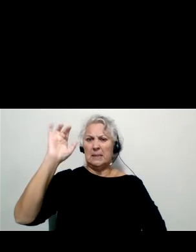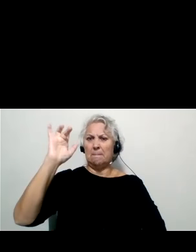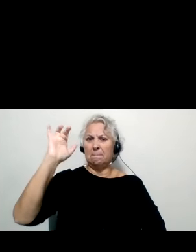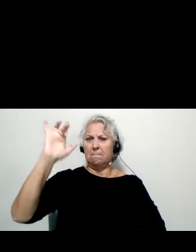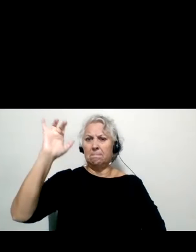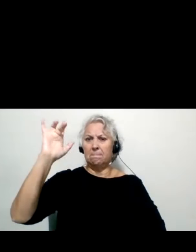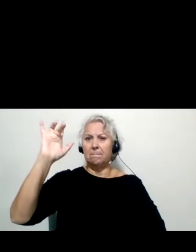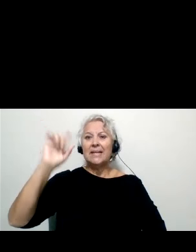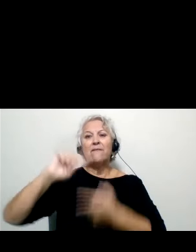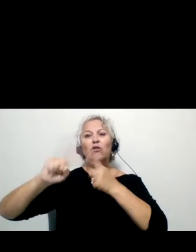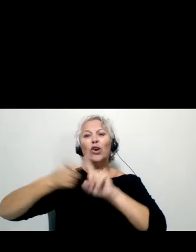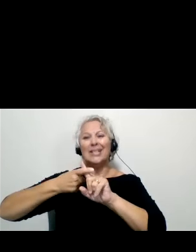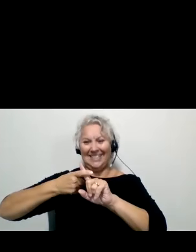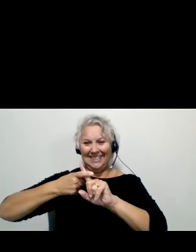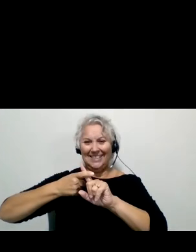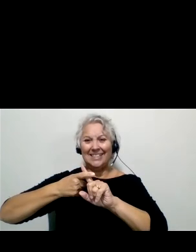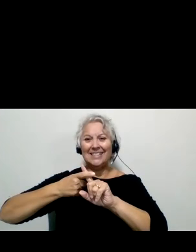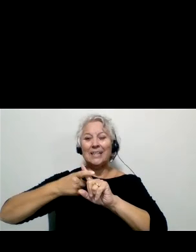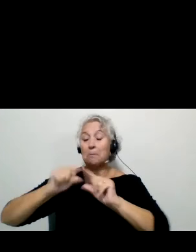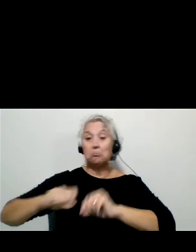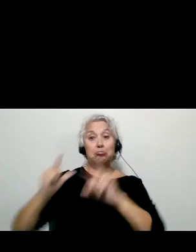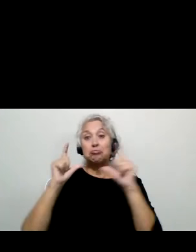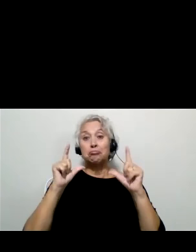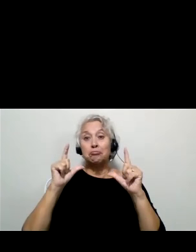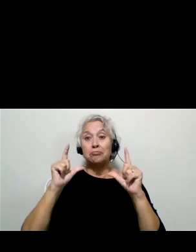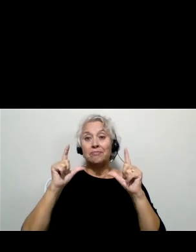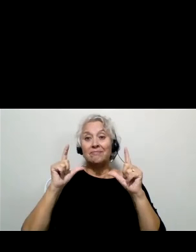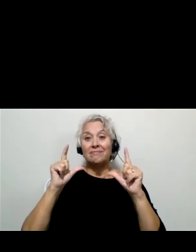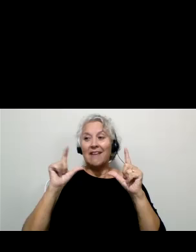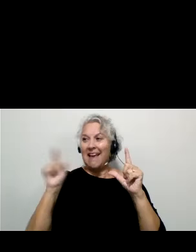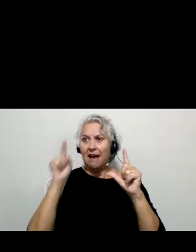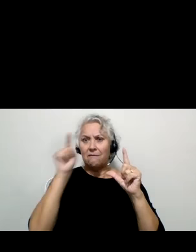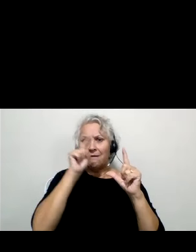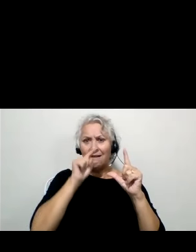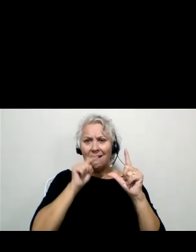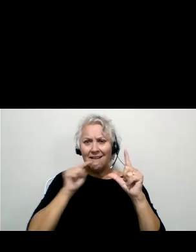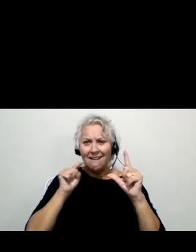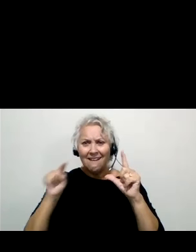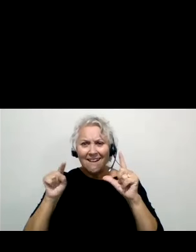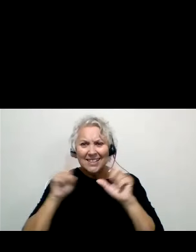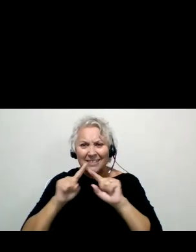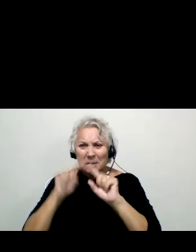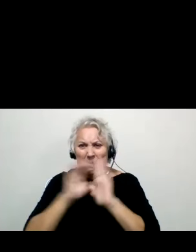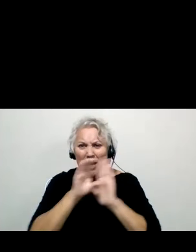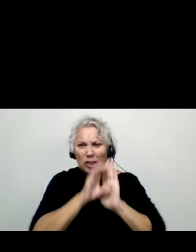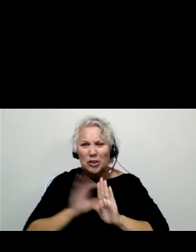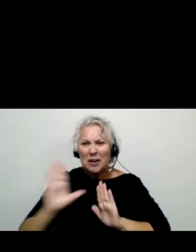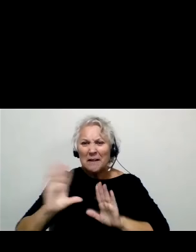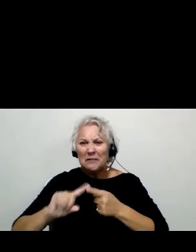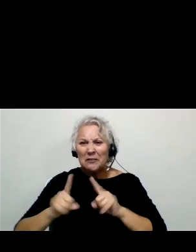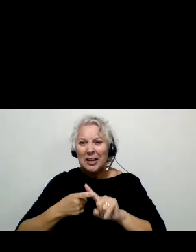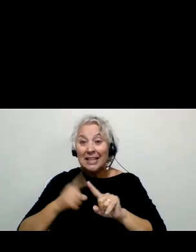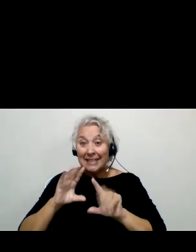said friends on it. And then up would pop a screen that gave him individual icons with pictures of his friends in